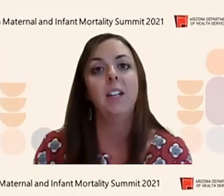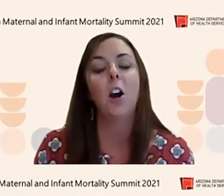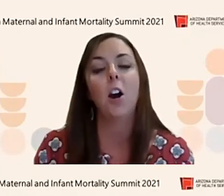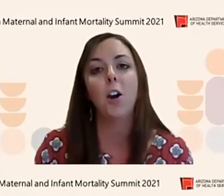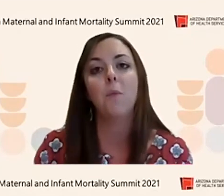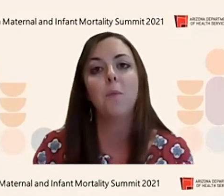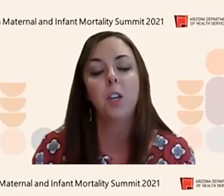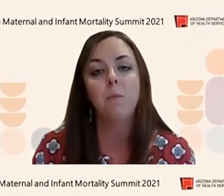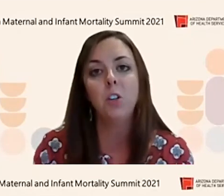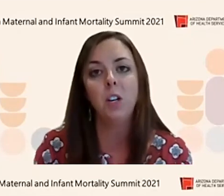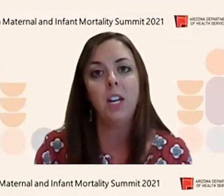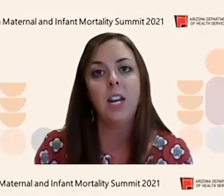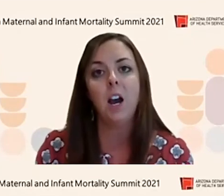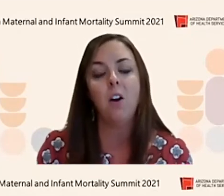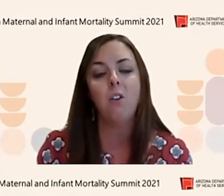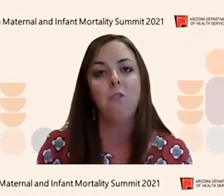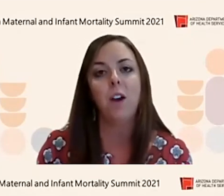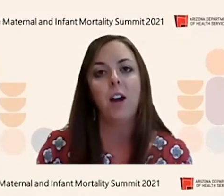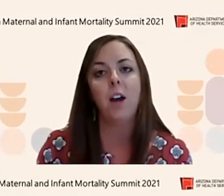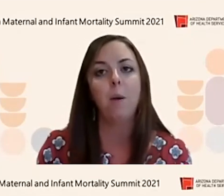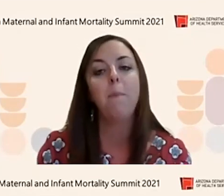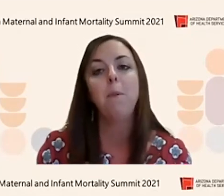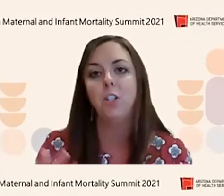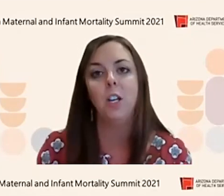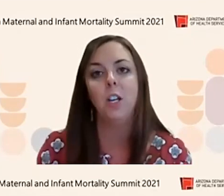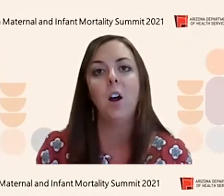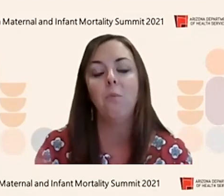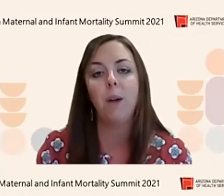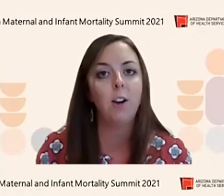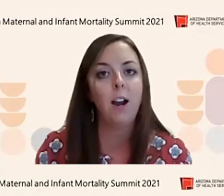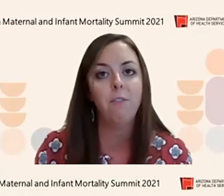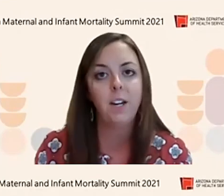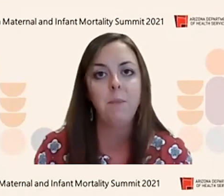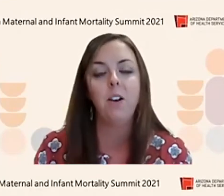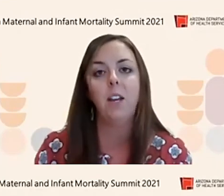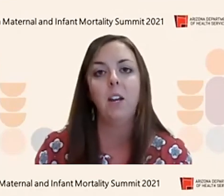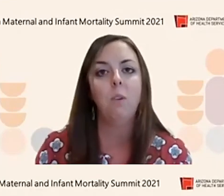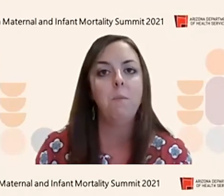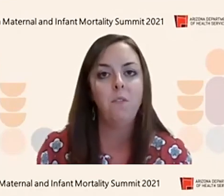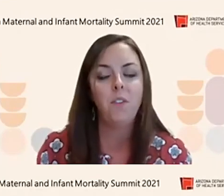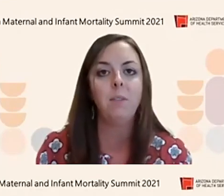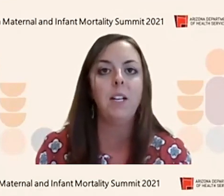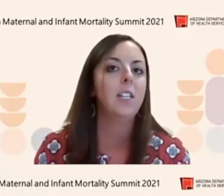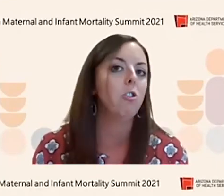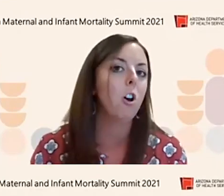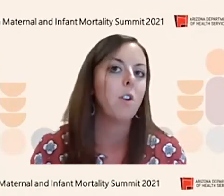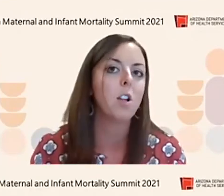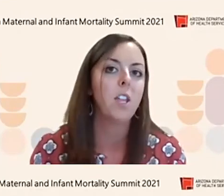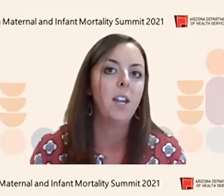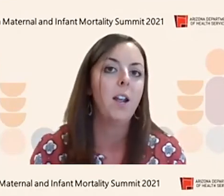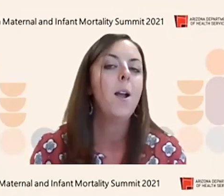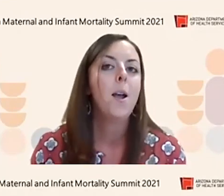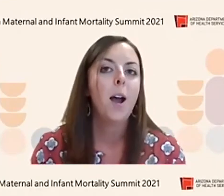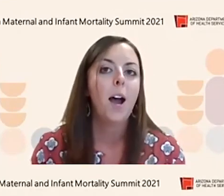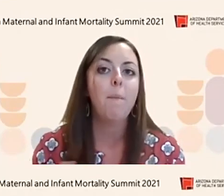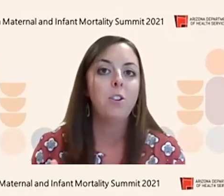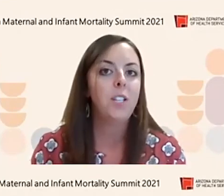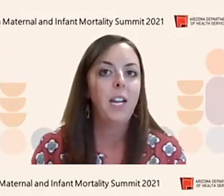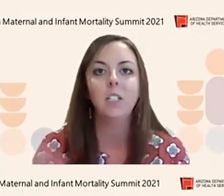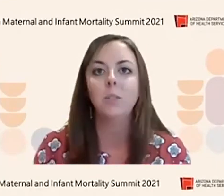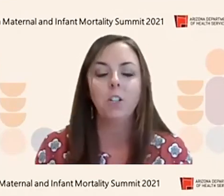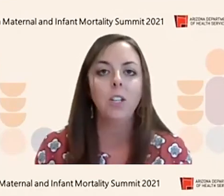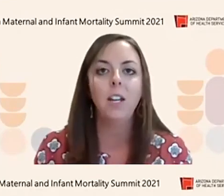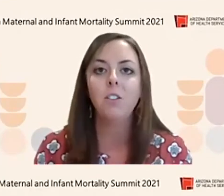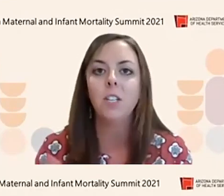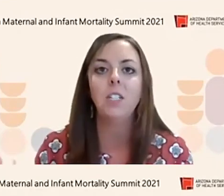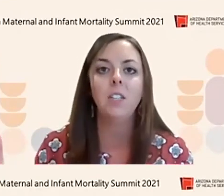opposite end, our community of our population of Black or African American women and families is lower than other